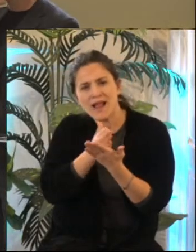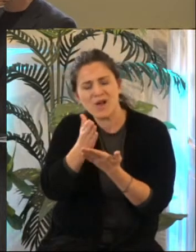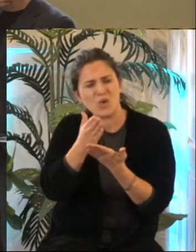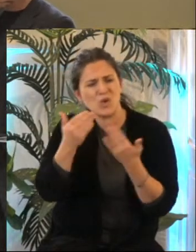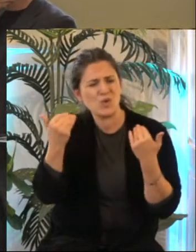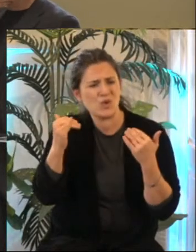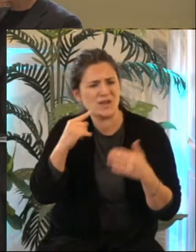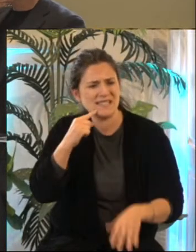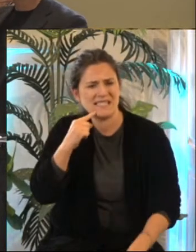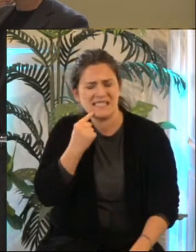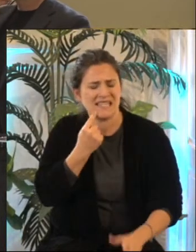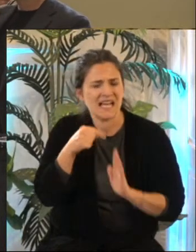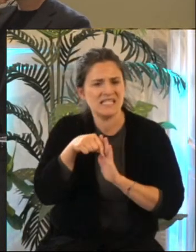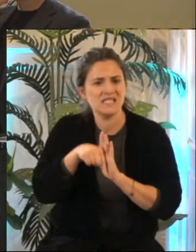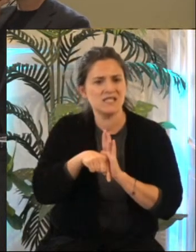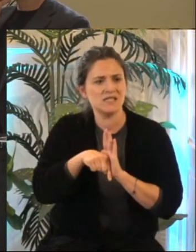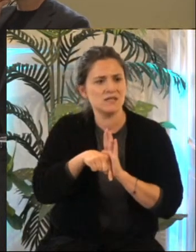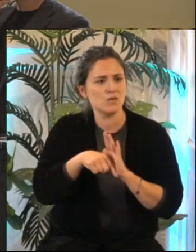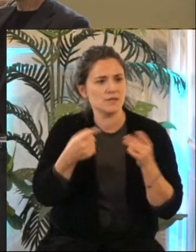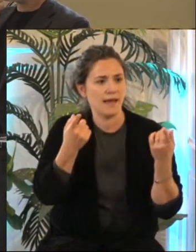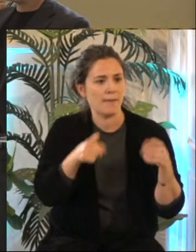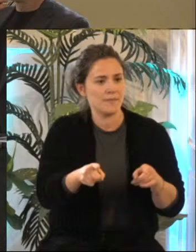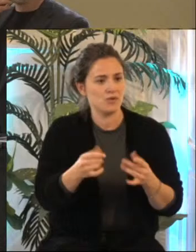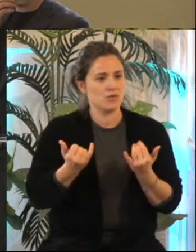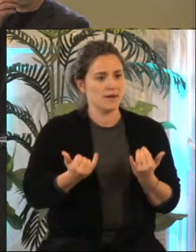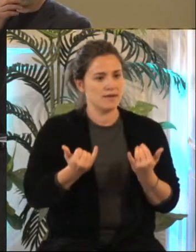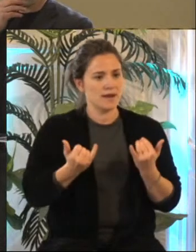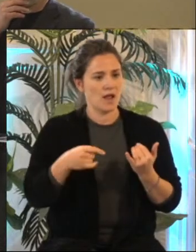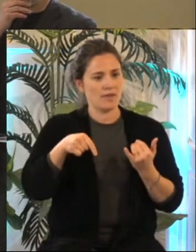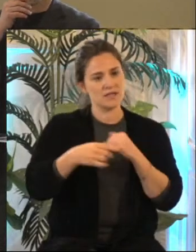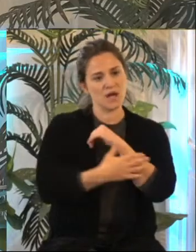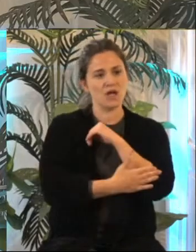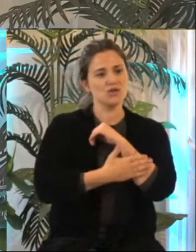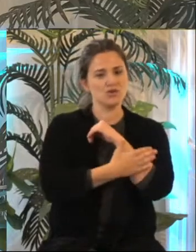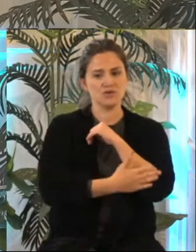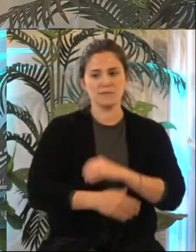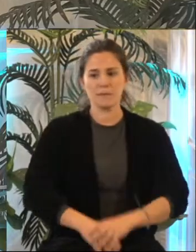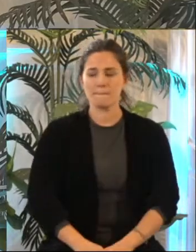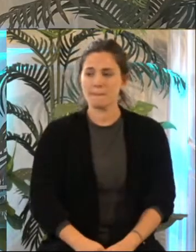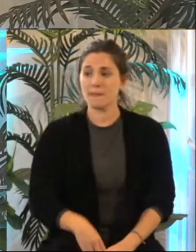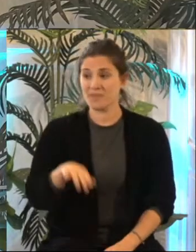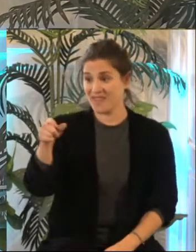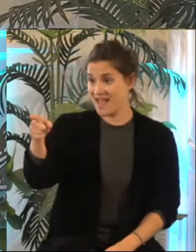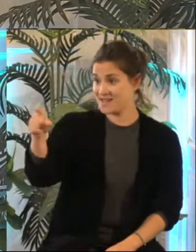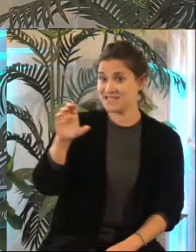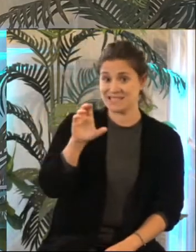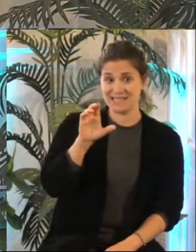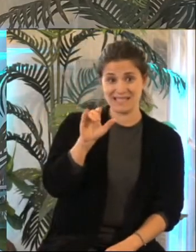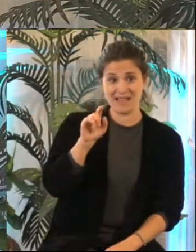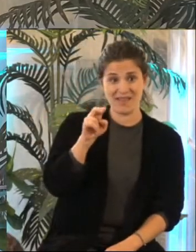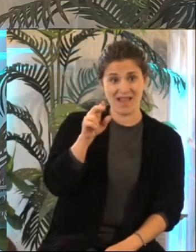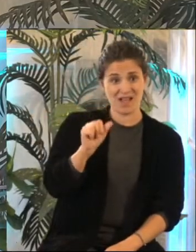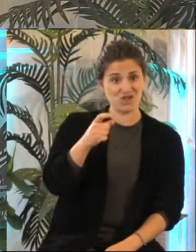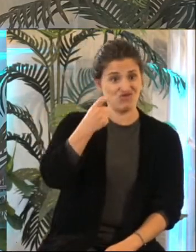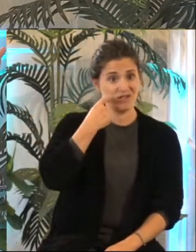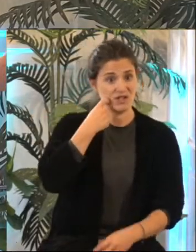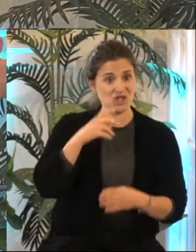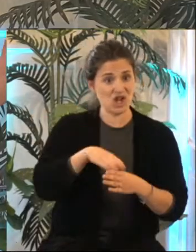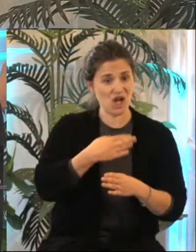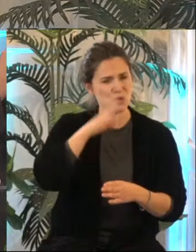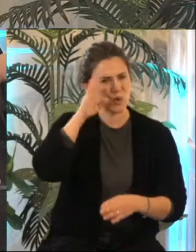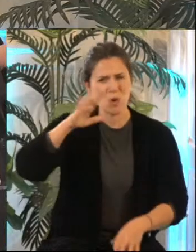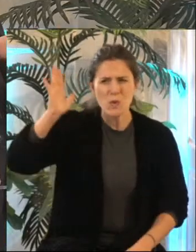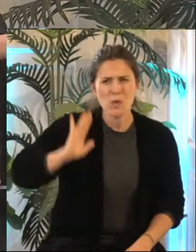intense, though, what's happening in our world, in our country. The song that Cynthia just sang was an anthem of the civil